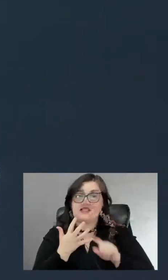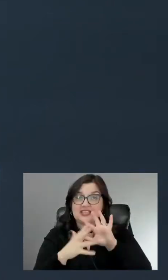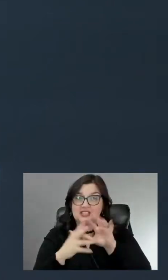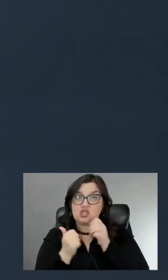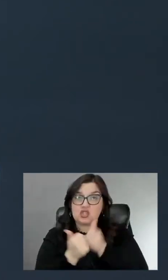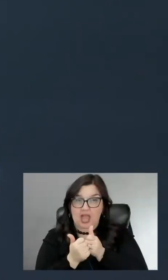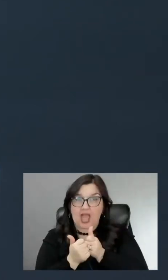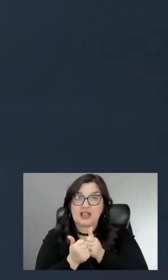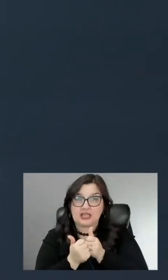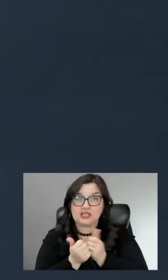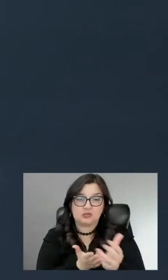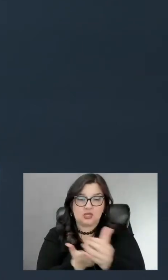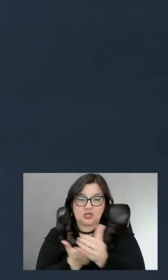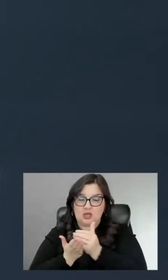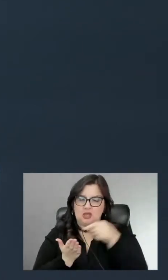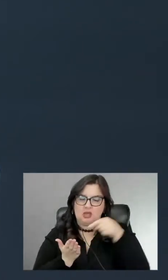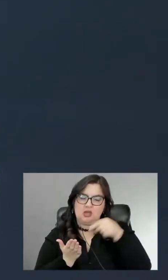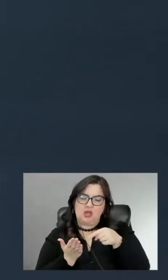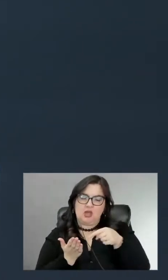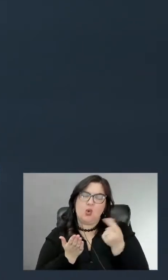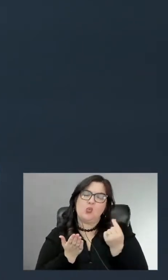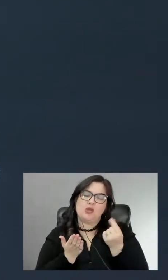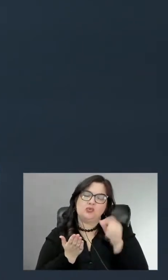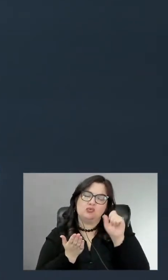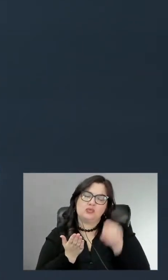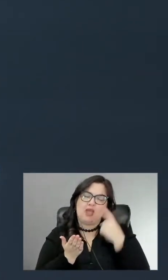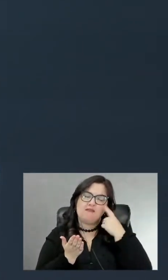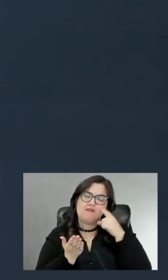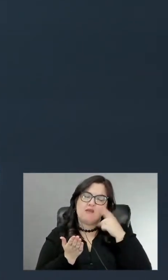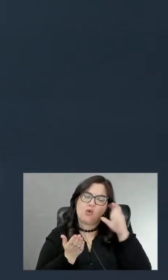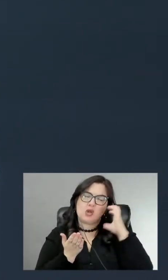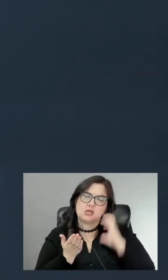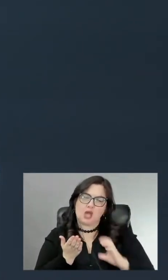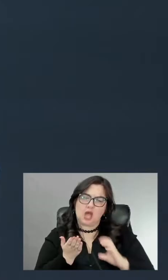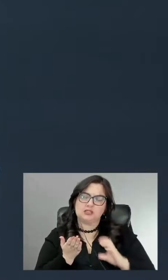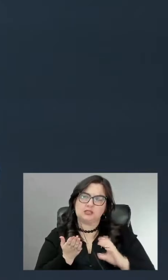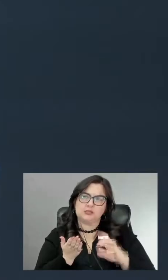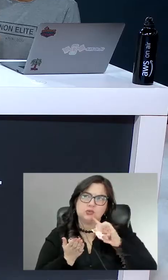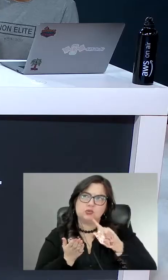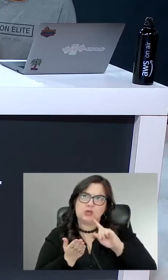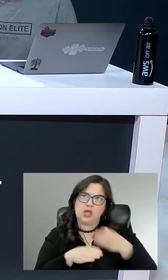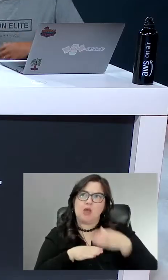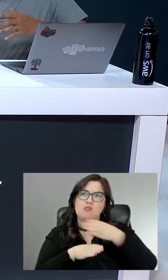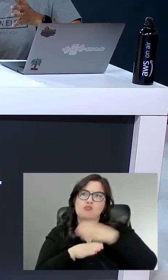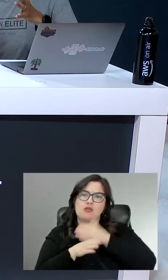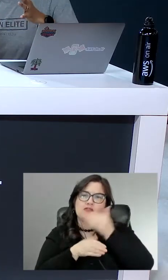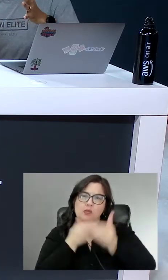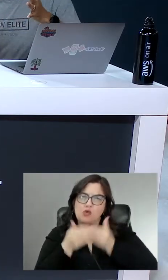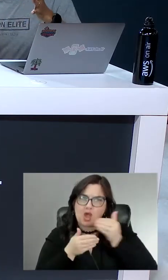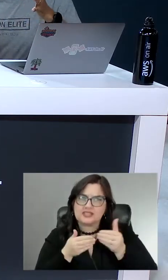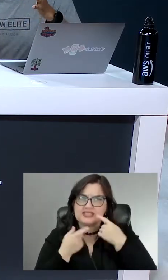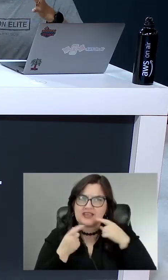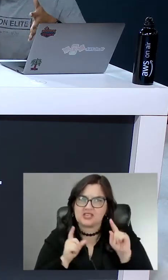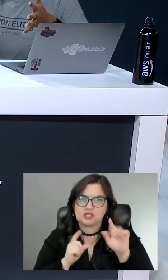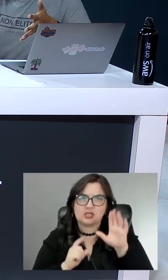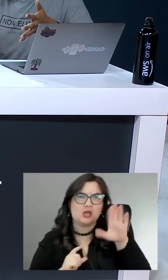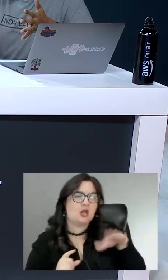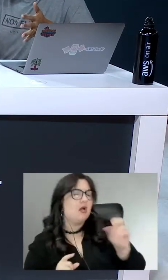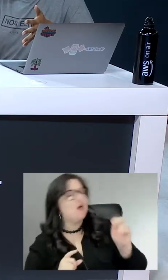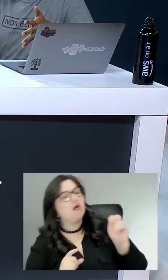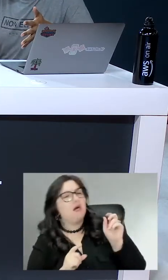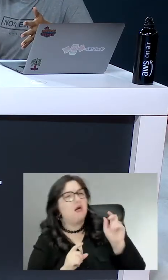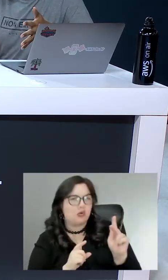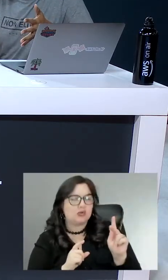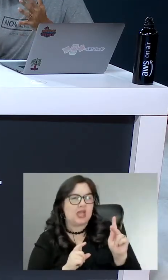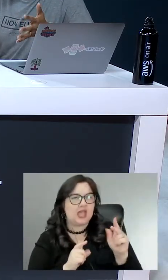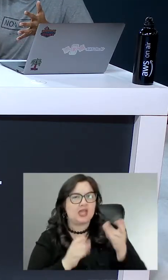think what can we do for these customers so that we can improve business process efficiency. So Julu, the service has been